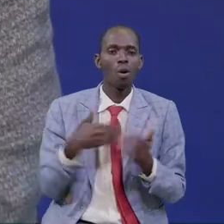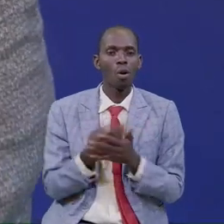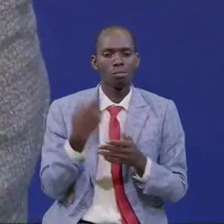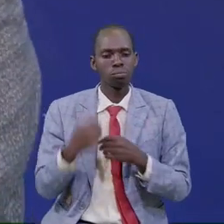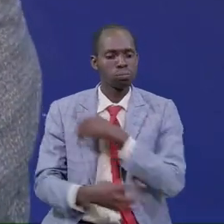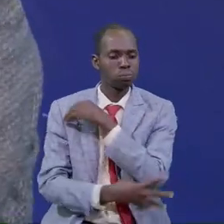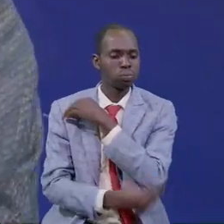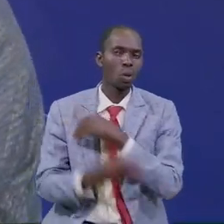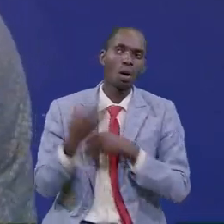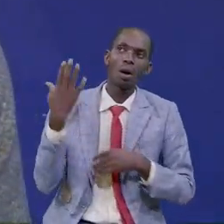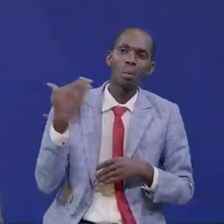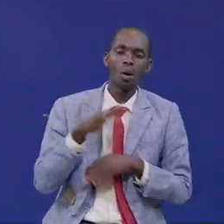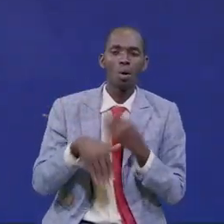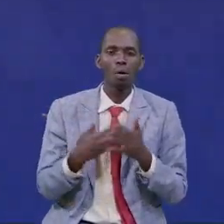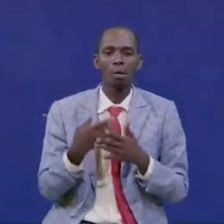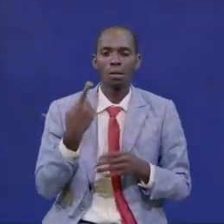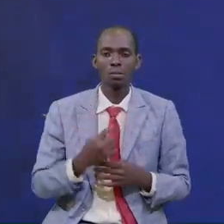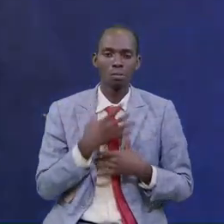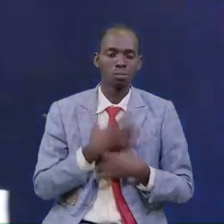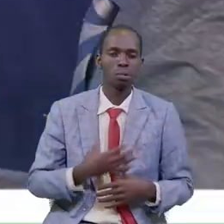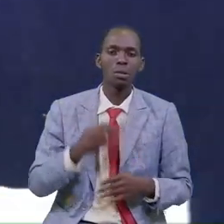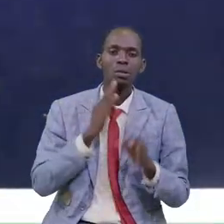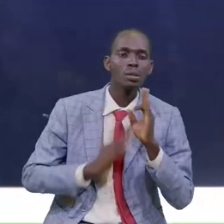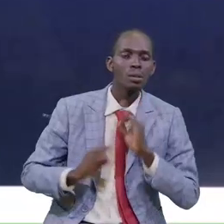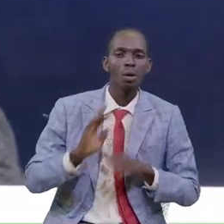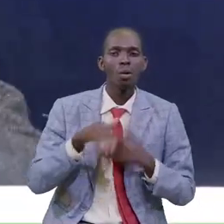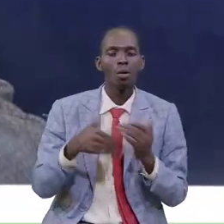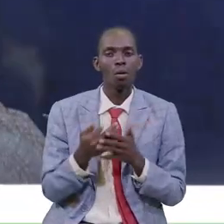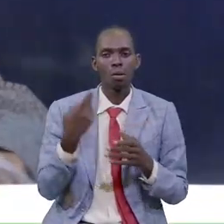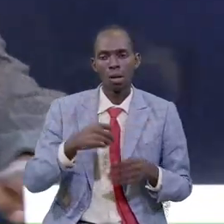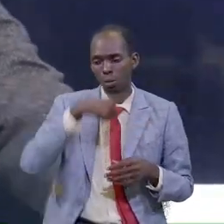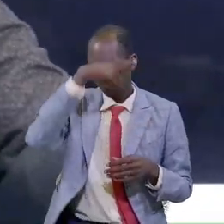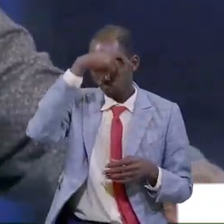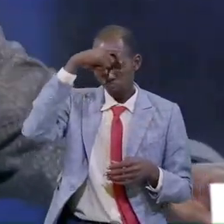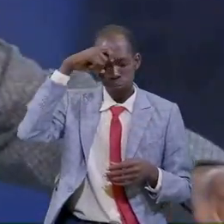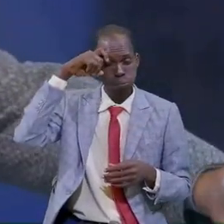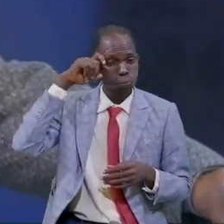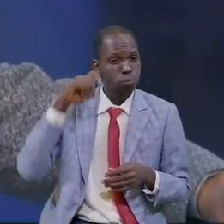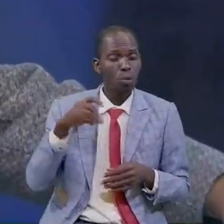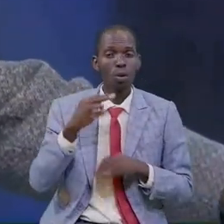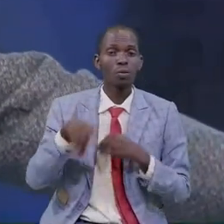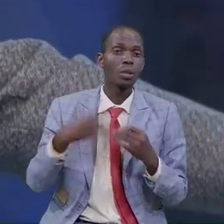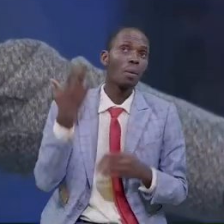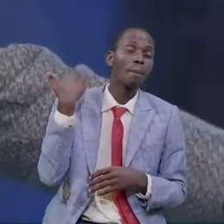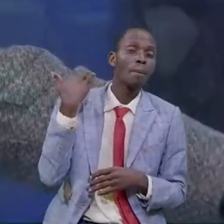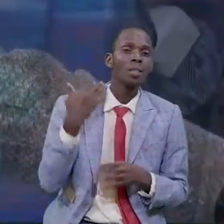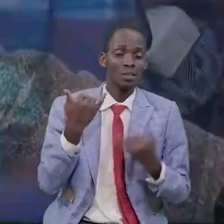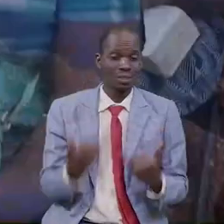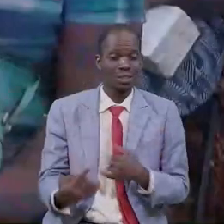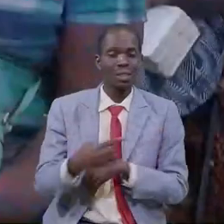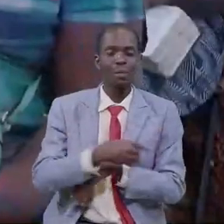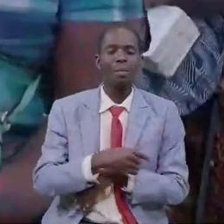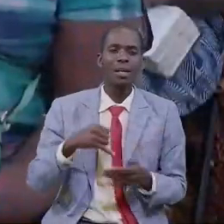the famine of the past, all the sweating of the past. Today it comes toute to an end. Pénurie,